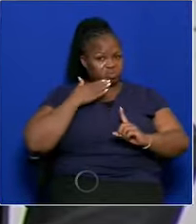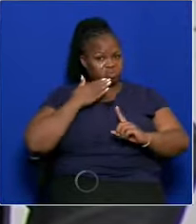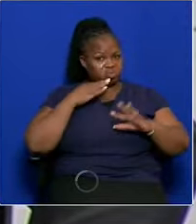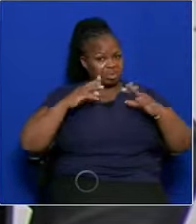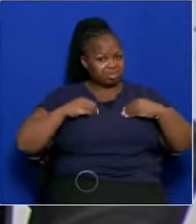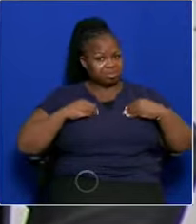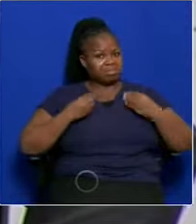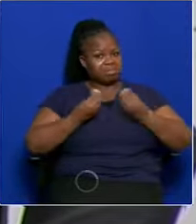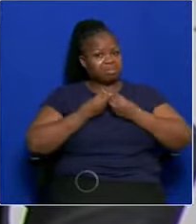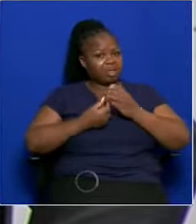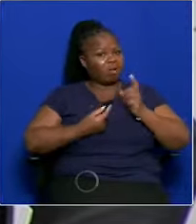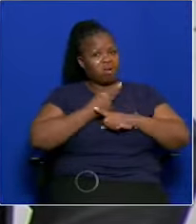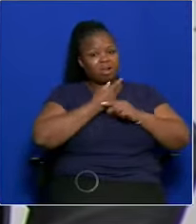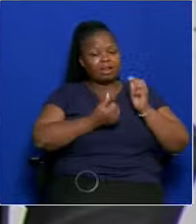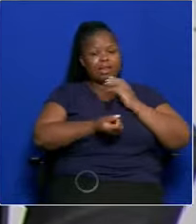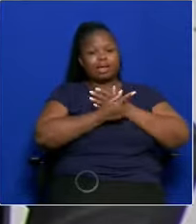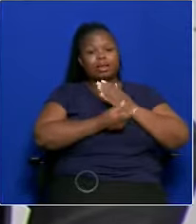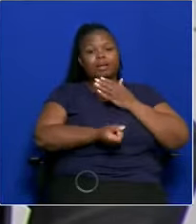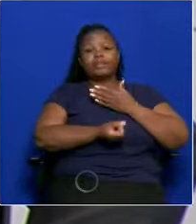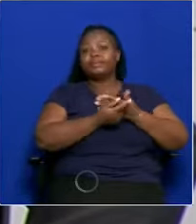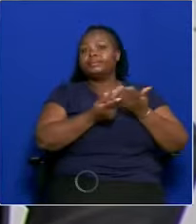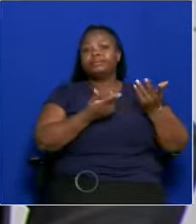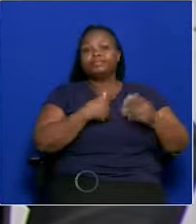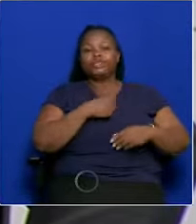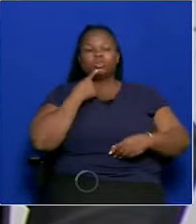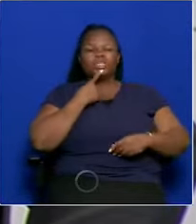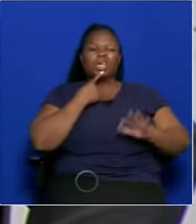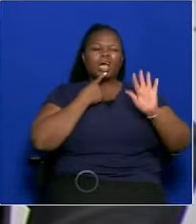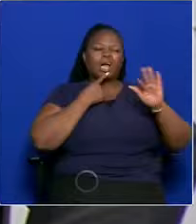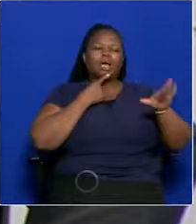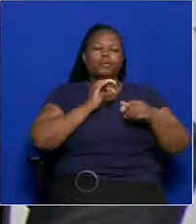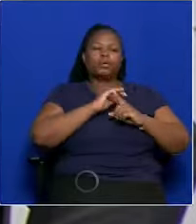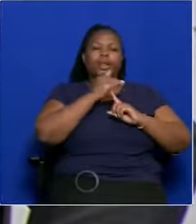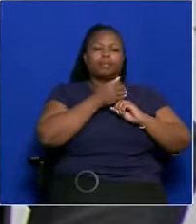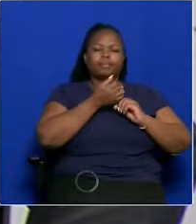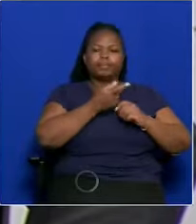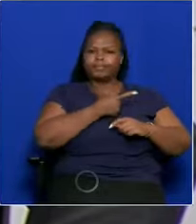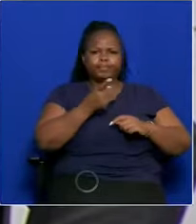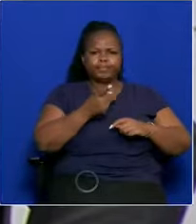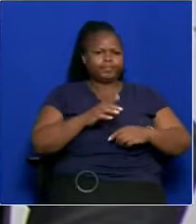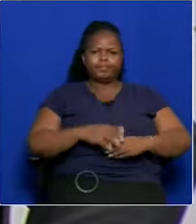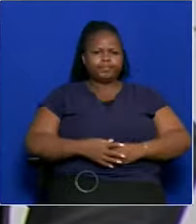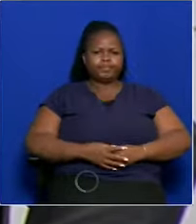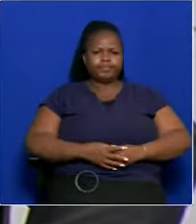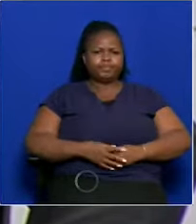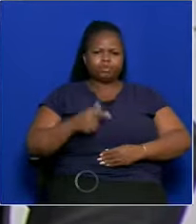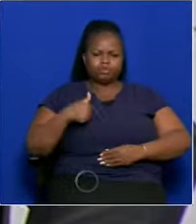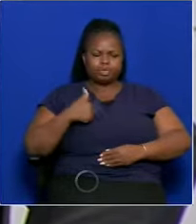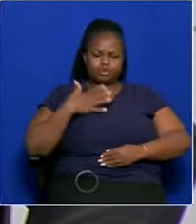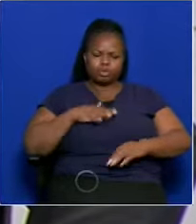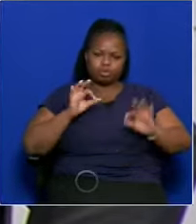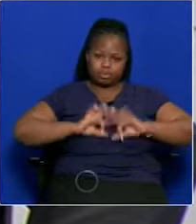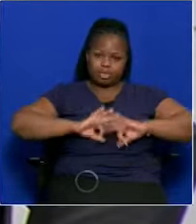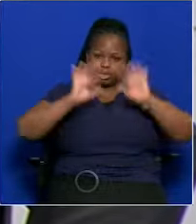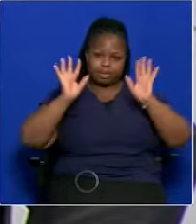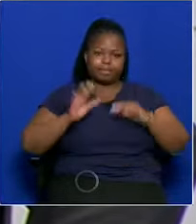happen and come and say to assist him. So I wanted to draw the distinction.